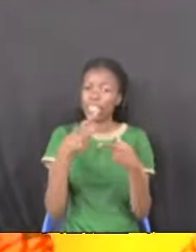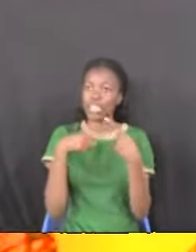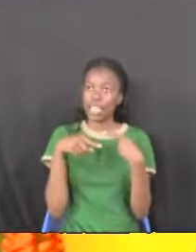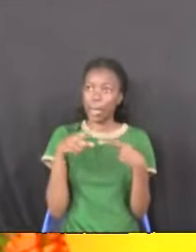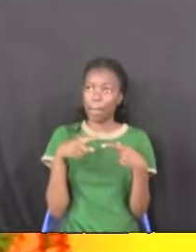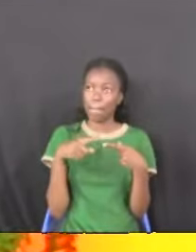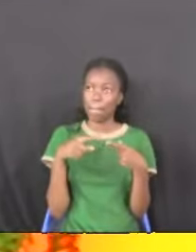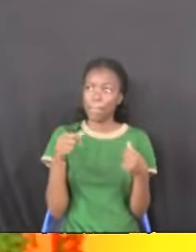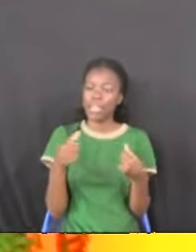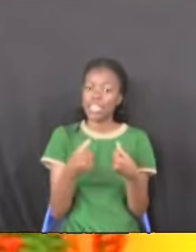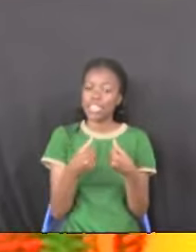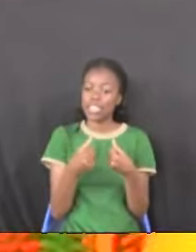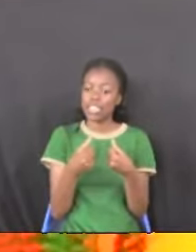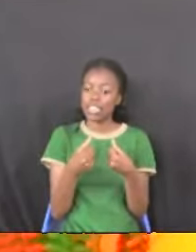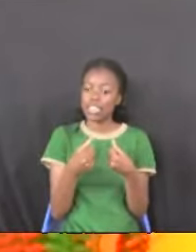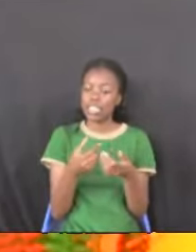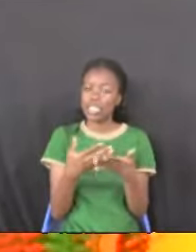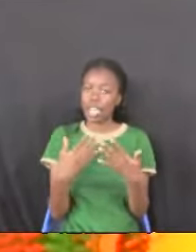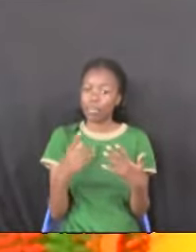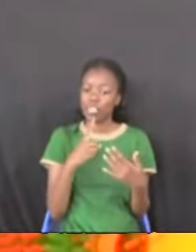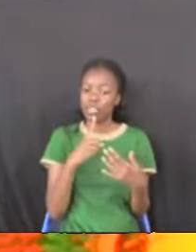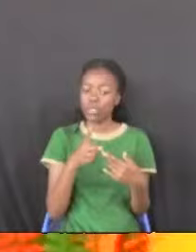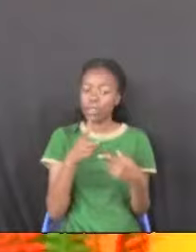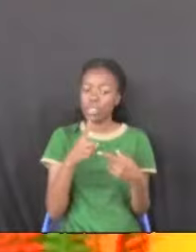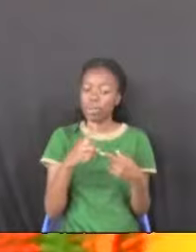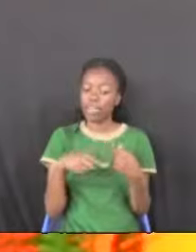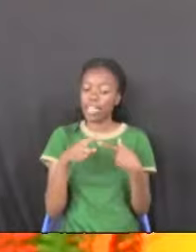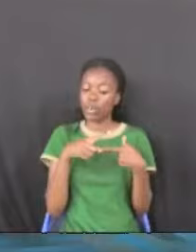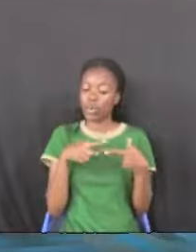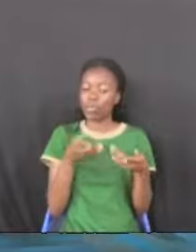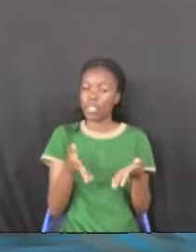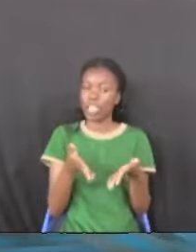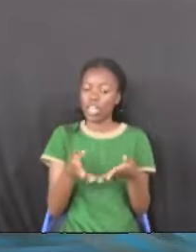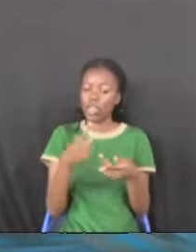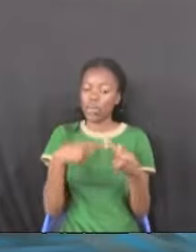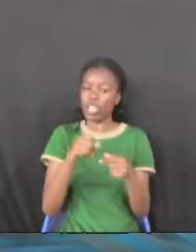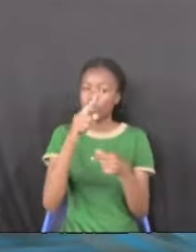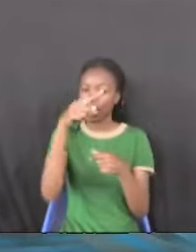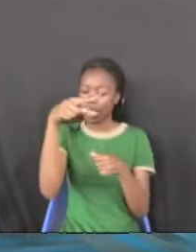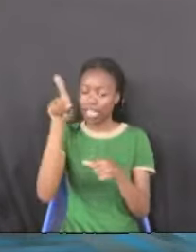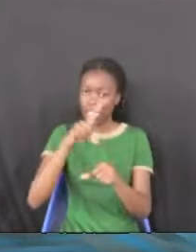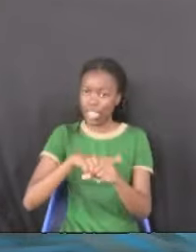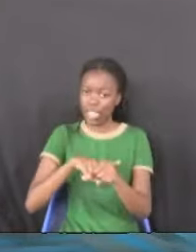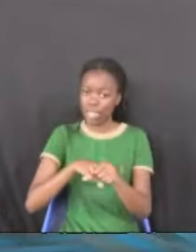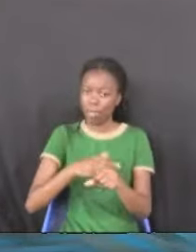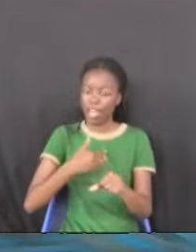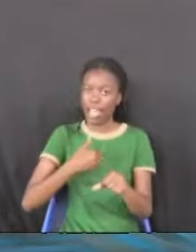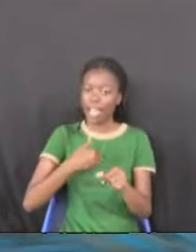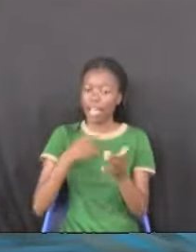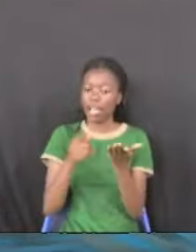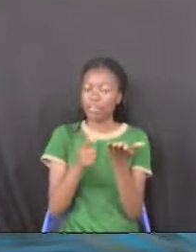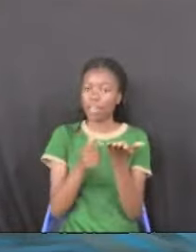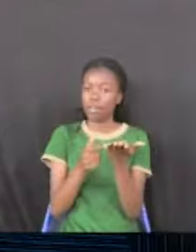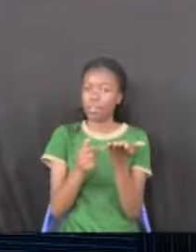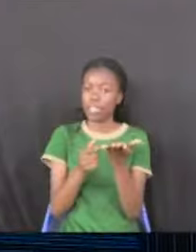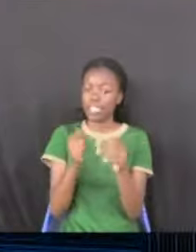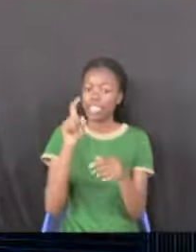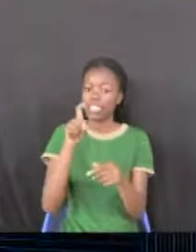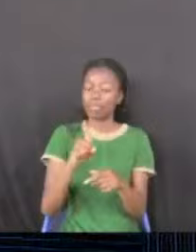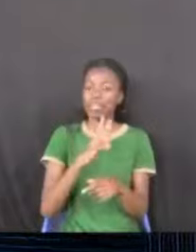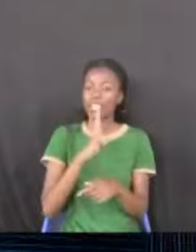Something told me and drew me here. You came at the right time. I have a message that must be